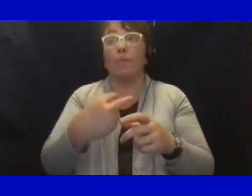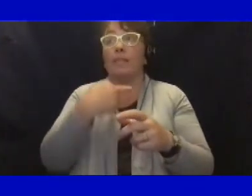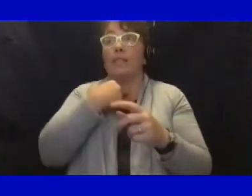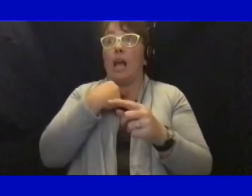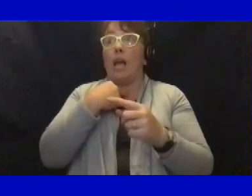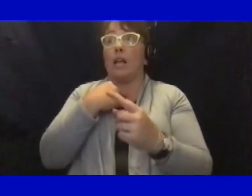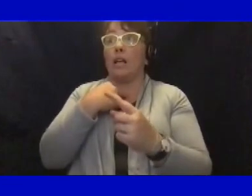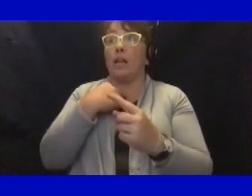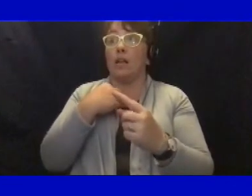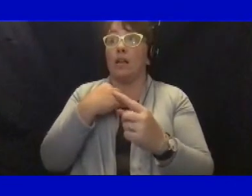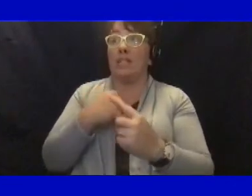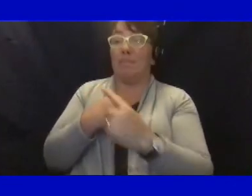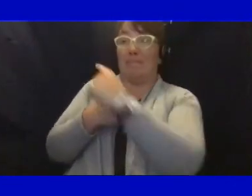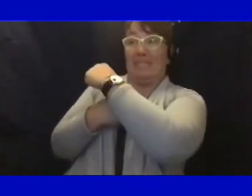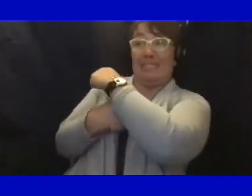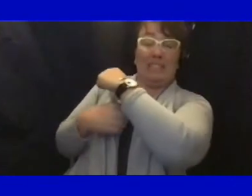roads.